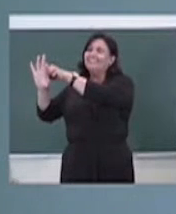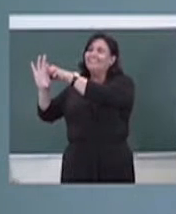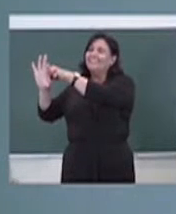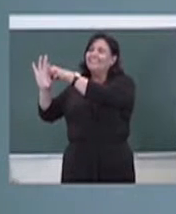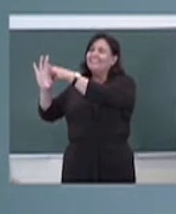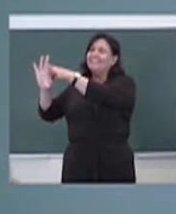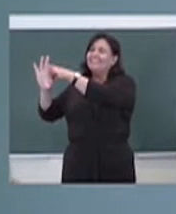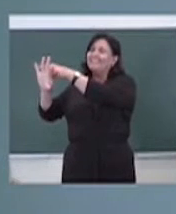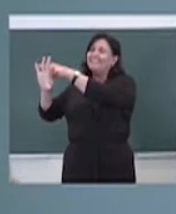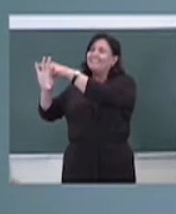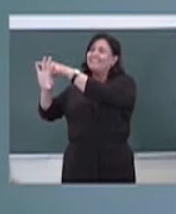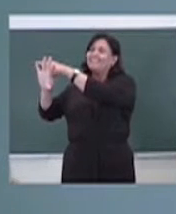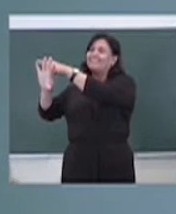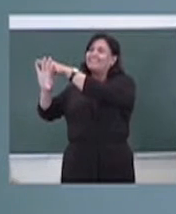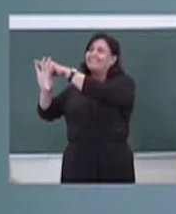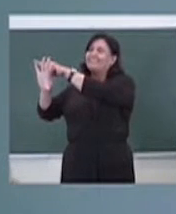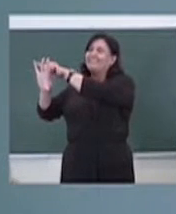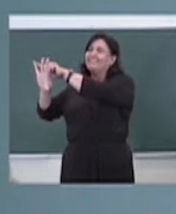not perfect as well.